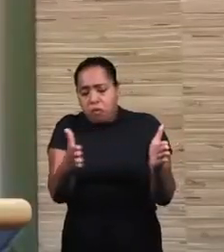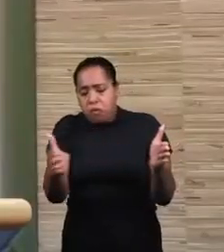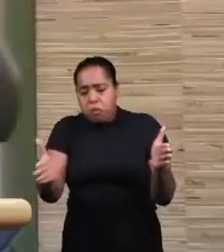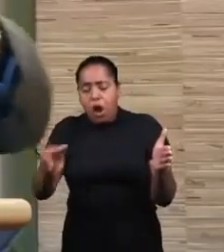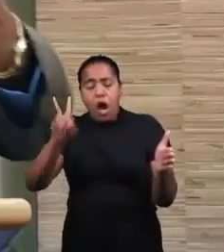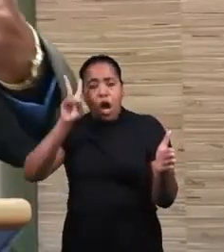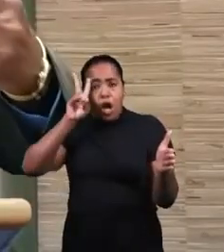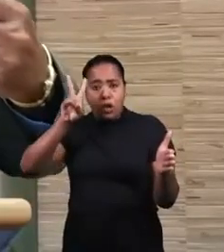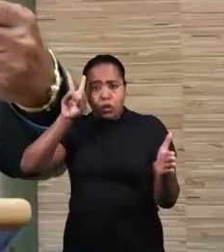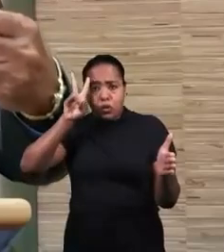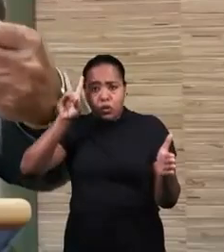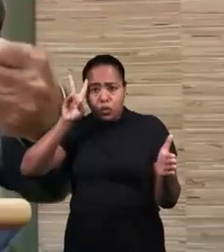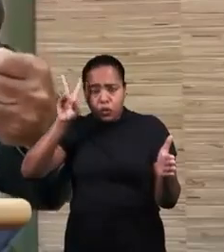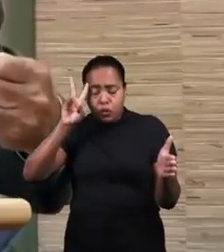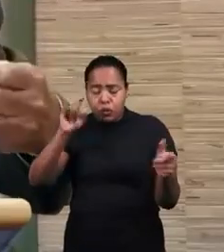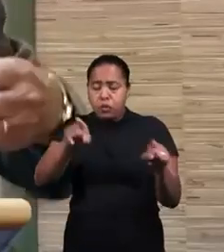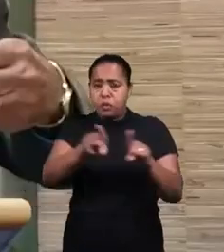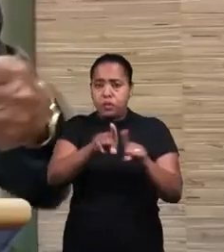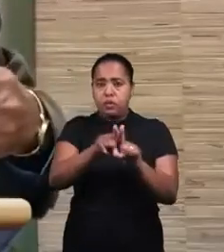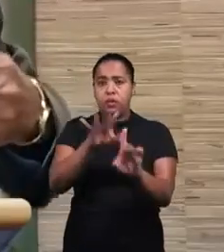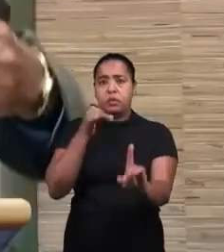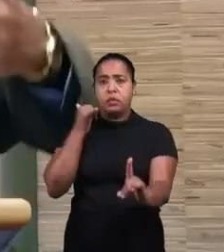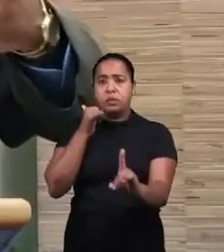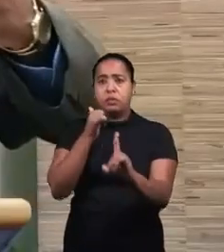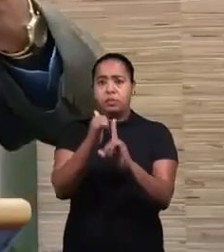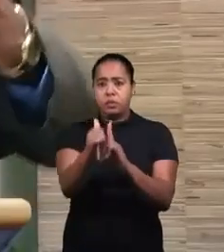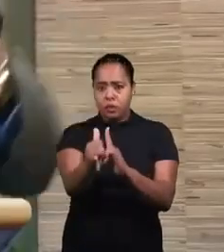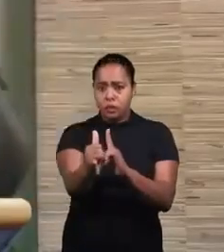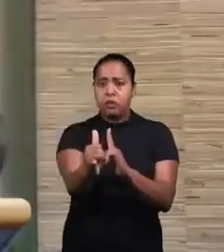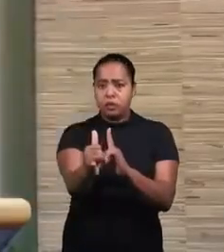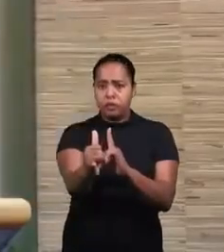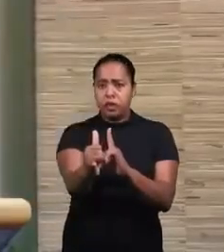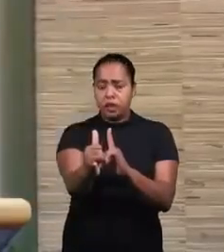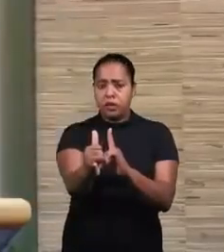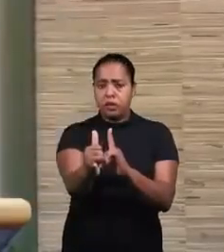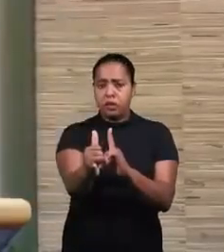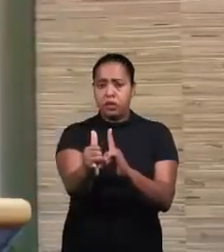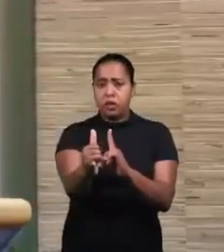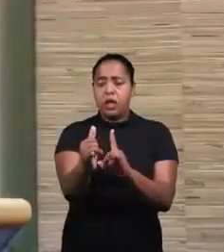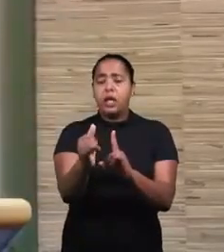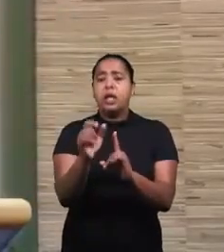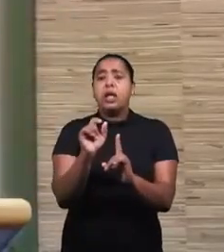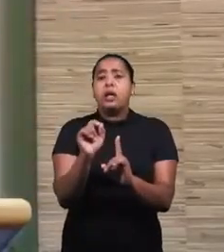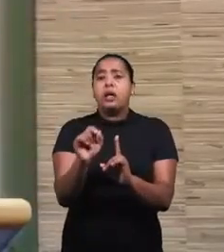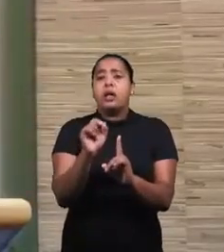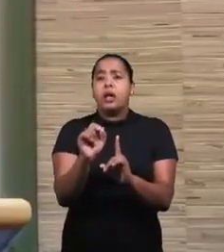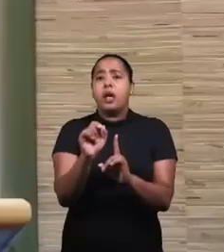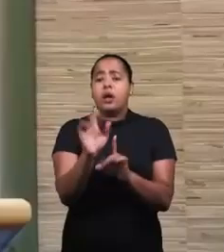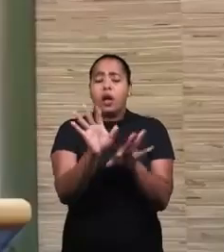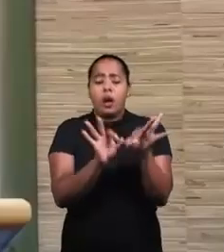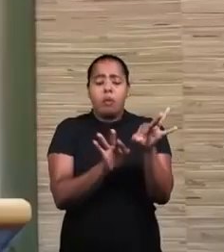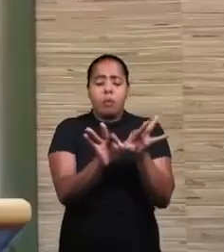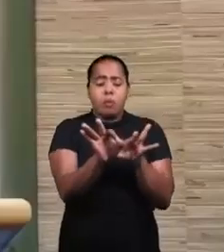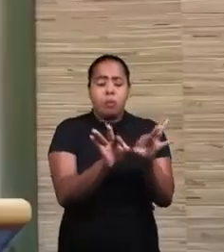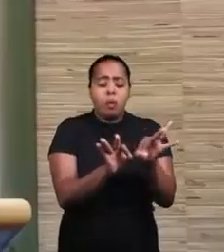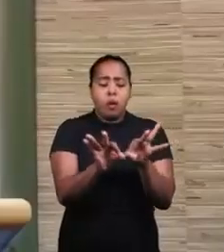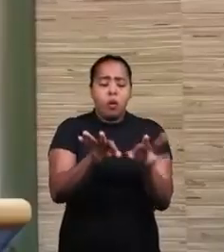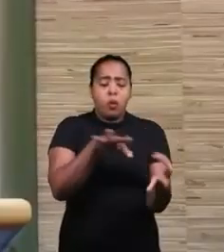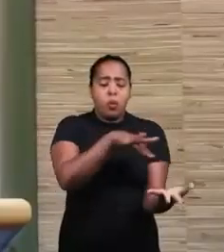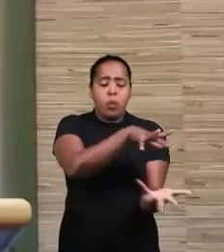project of that which is God's program for the world and for